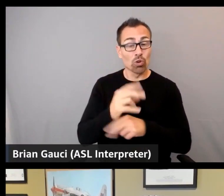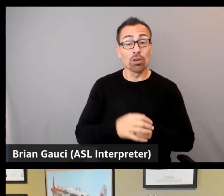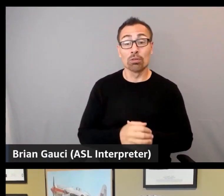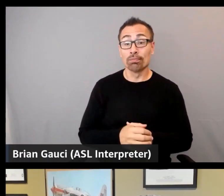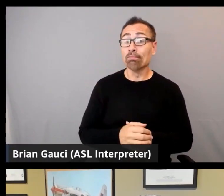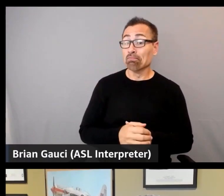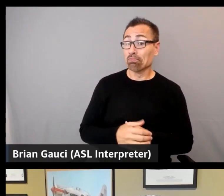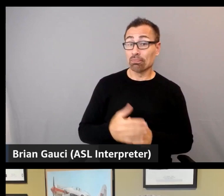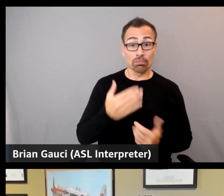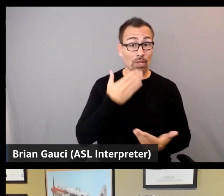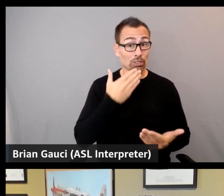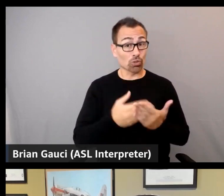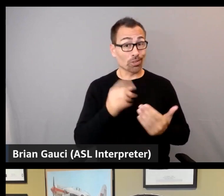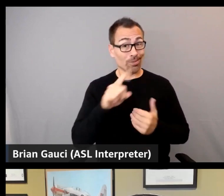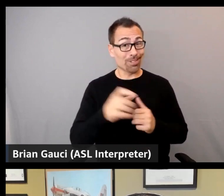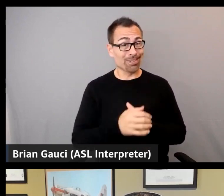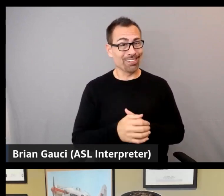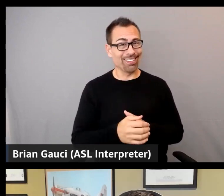quantum